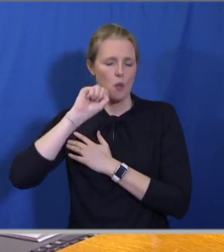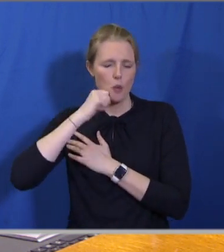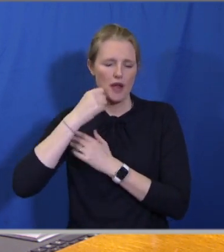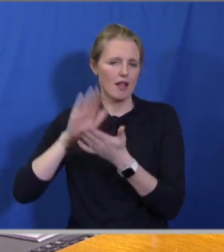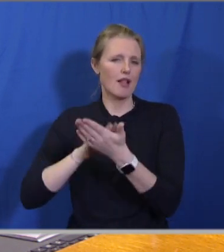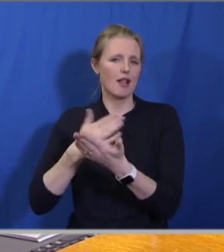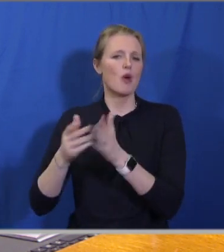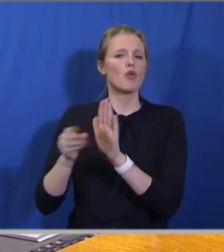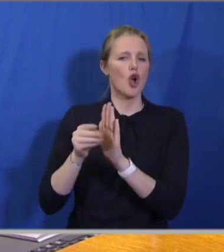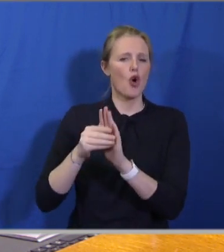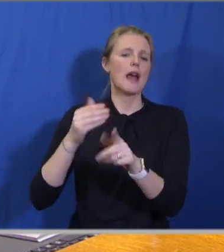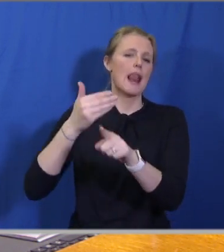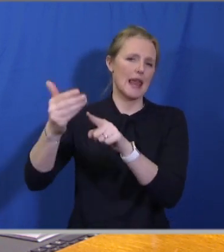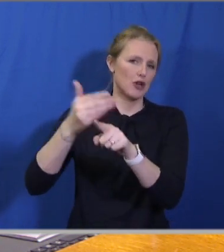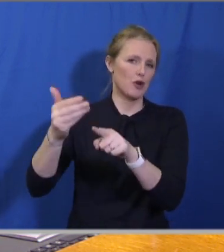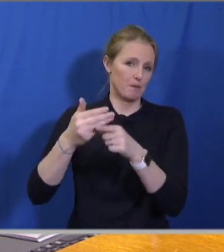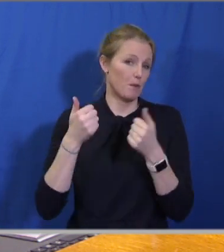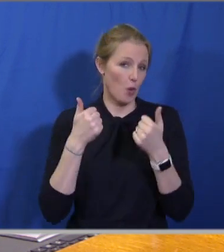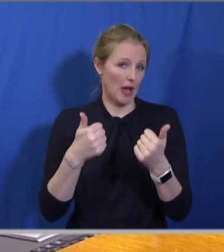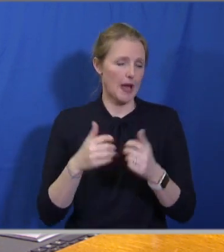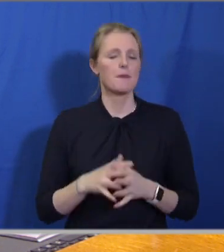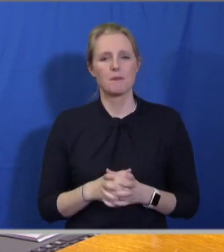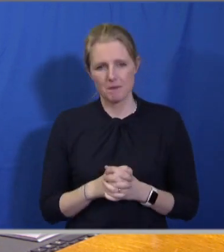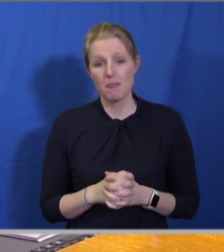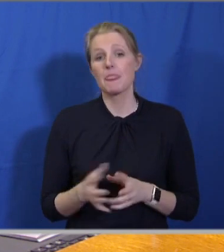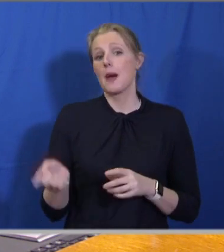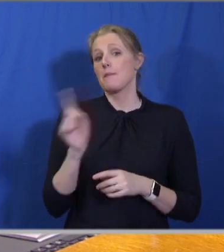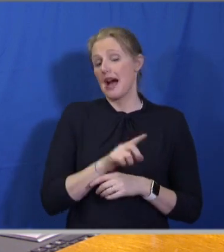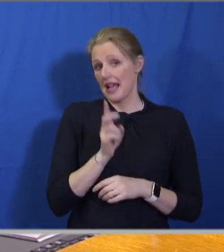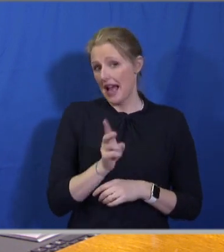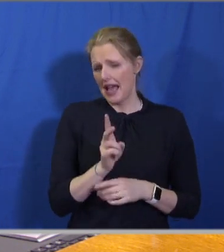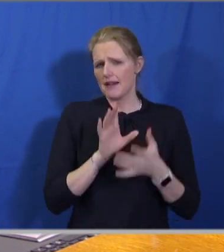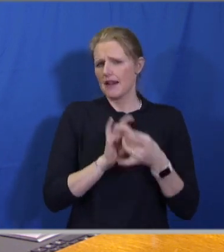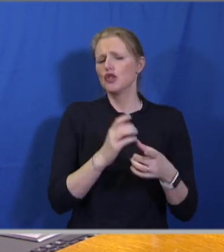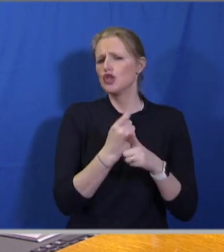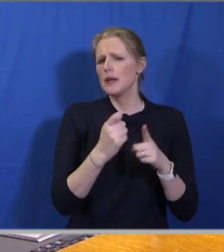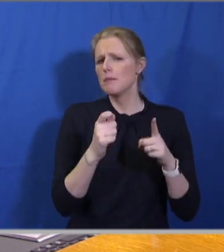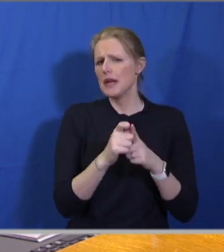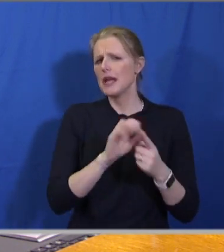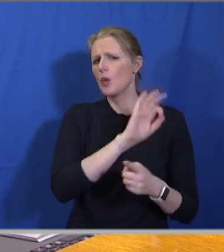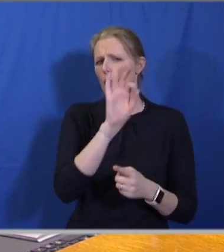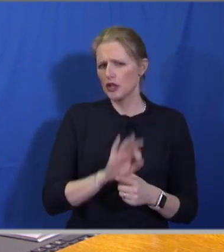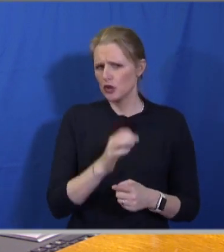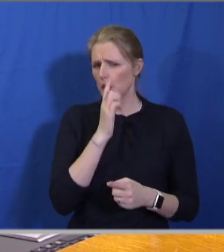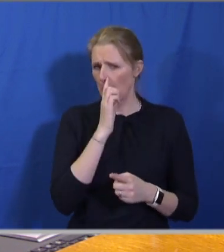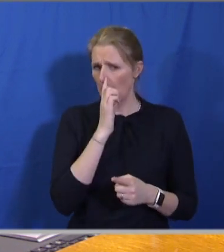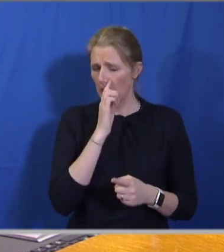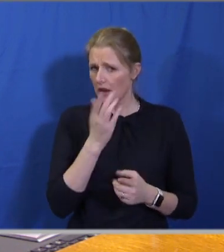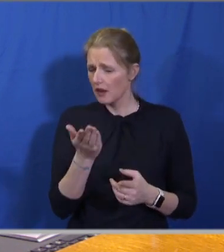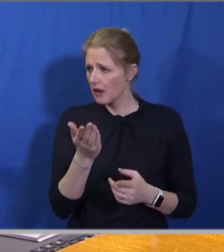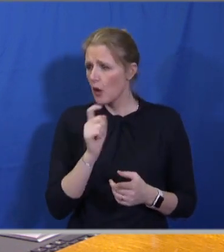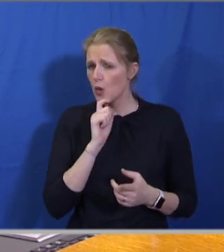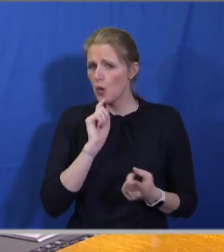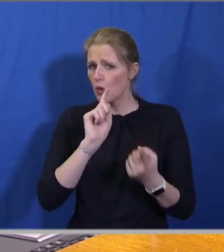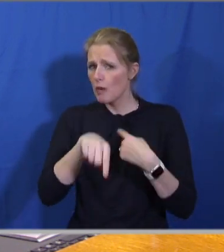the meeting, to pick up on the meeting later. So I'll go back to the panel then in relation to the GP question. Is it yourself, Gearóid, and